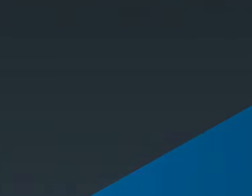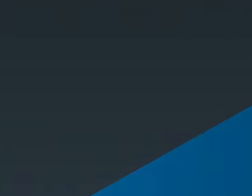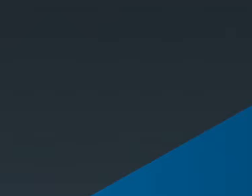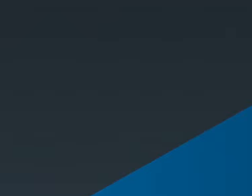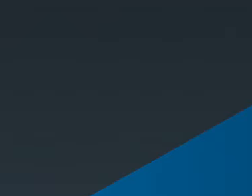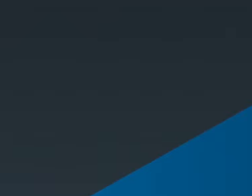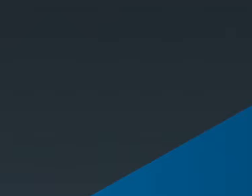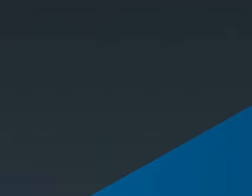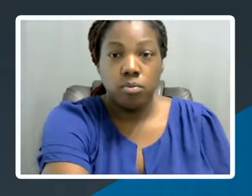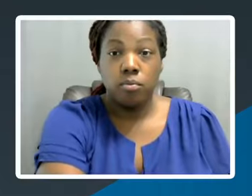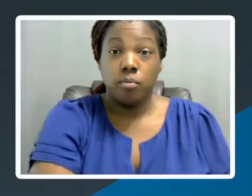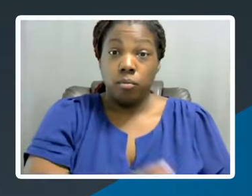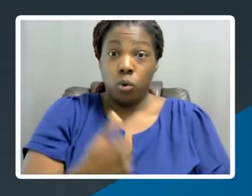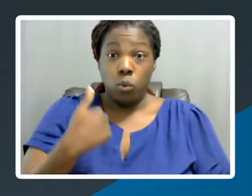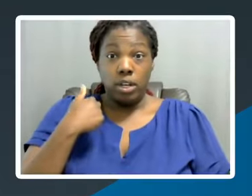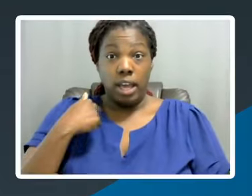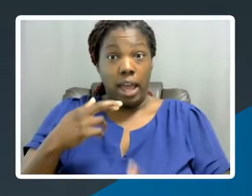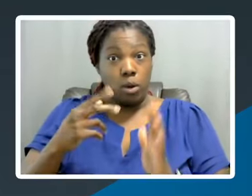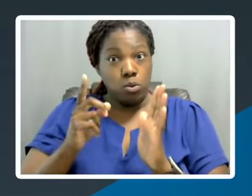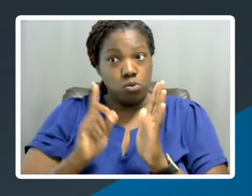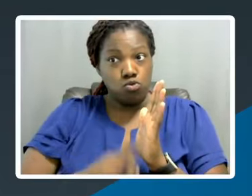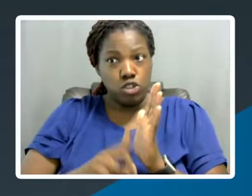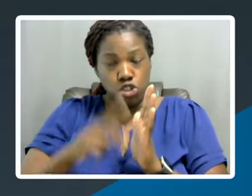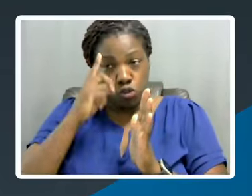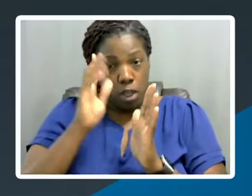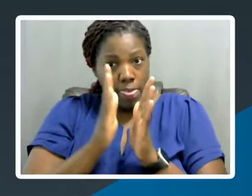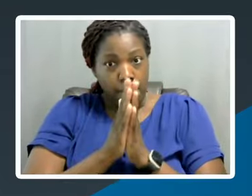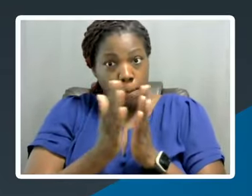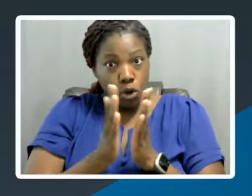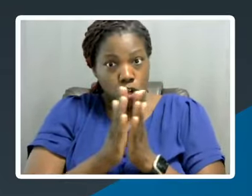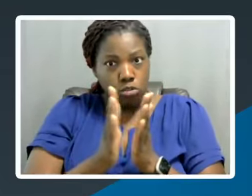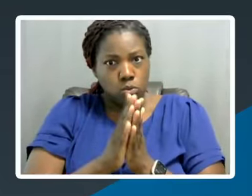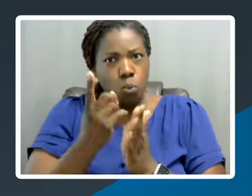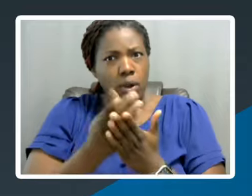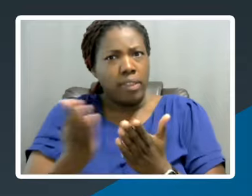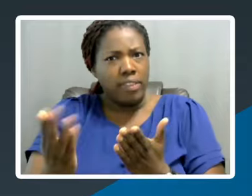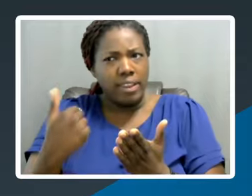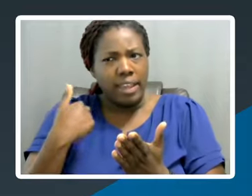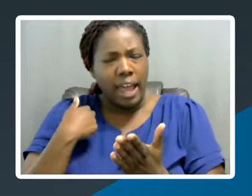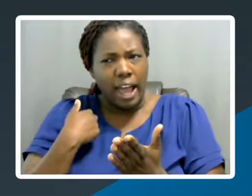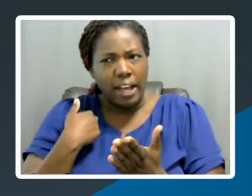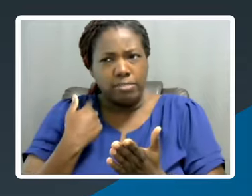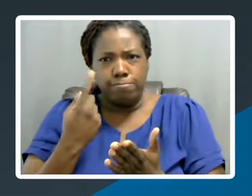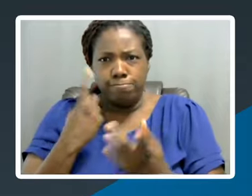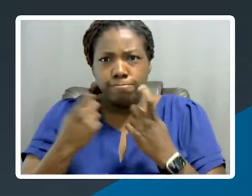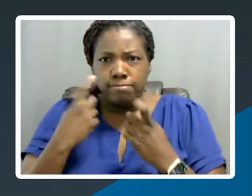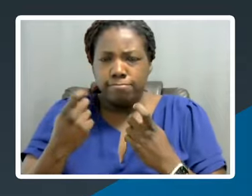doing research for the book, one of the things that I asked is to educators,